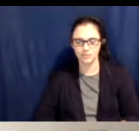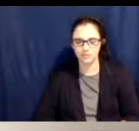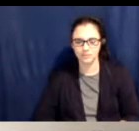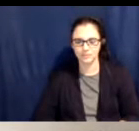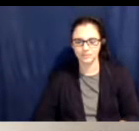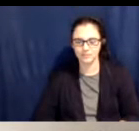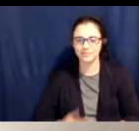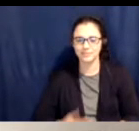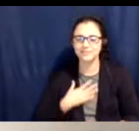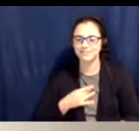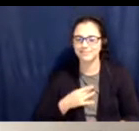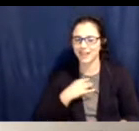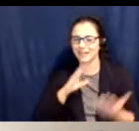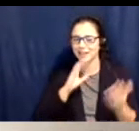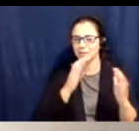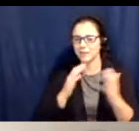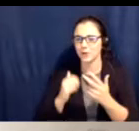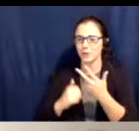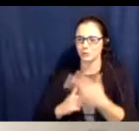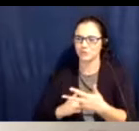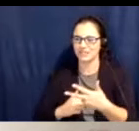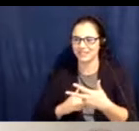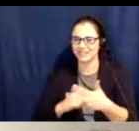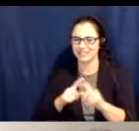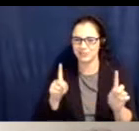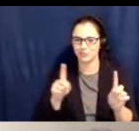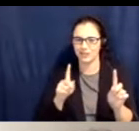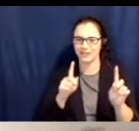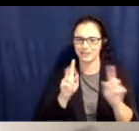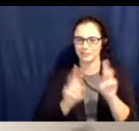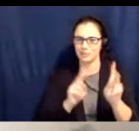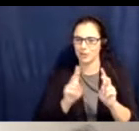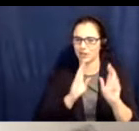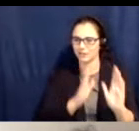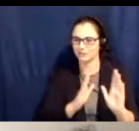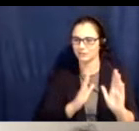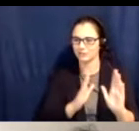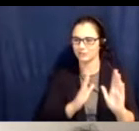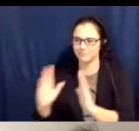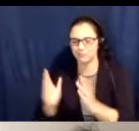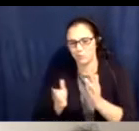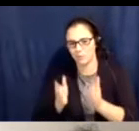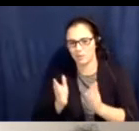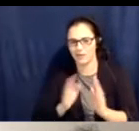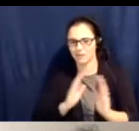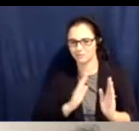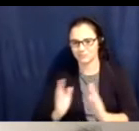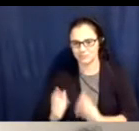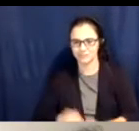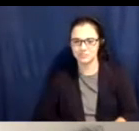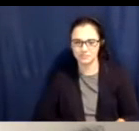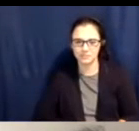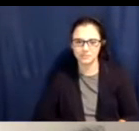I like the comparison of the three different people here, three different robots.